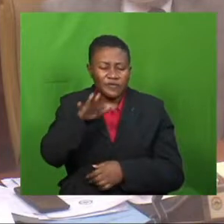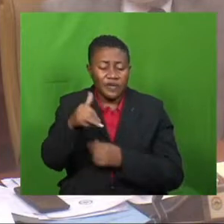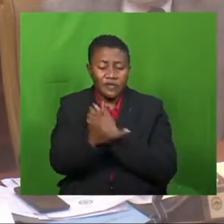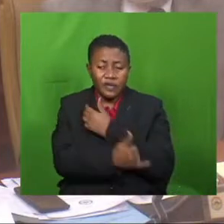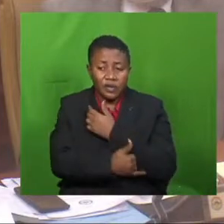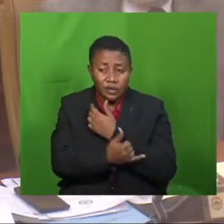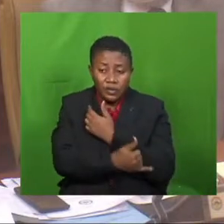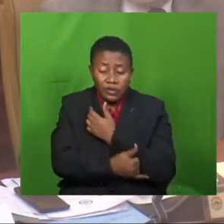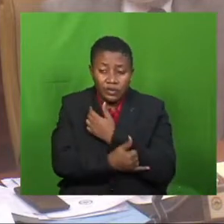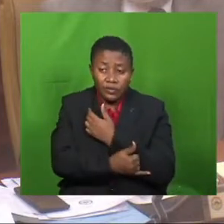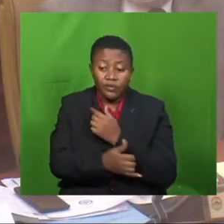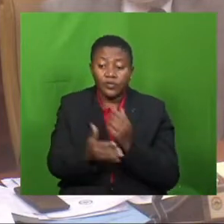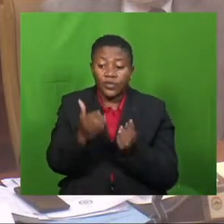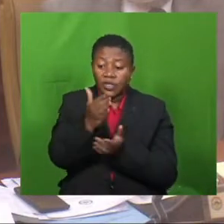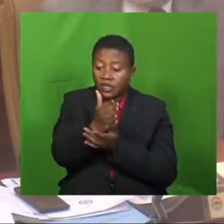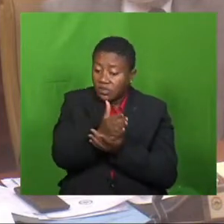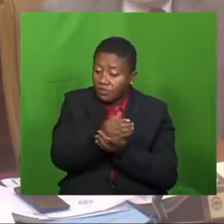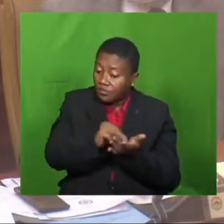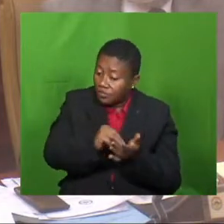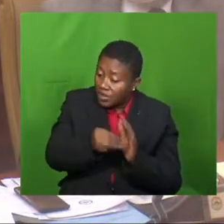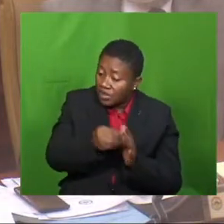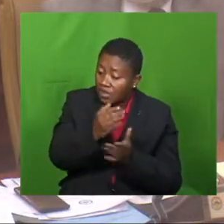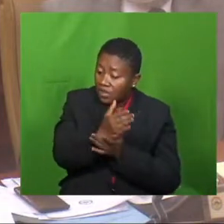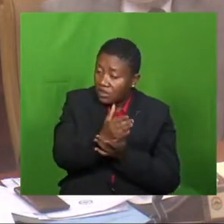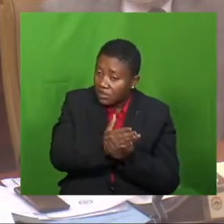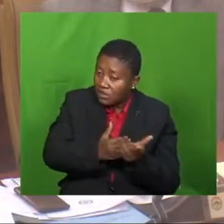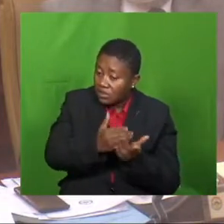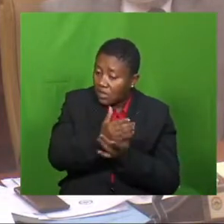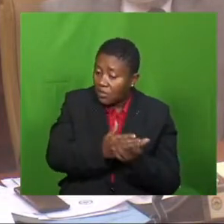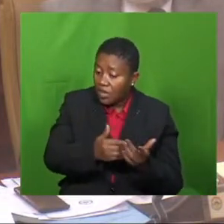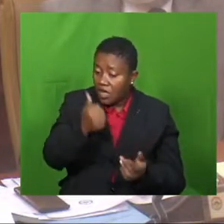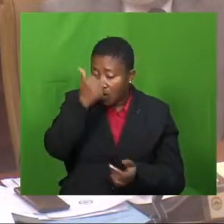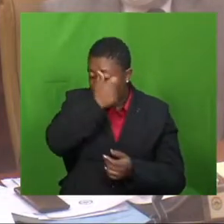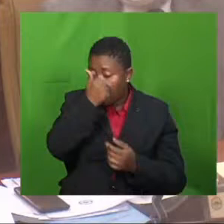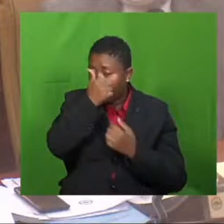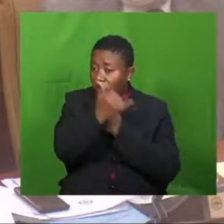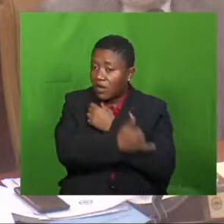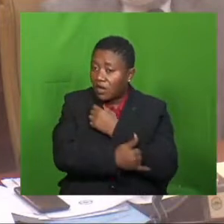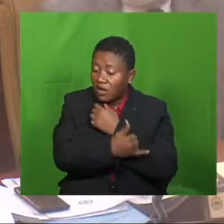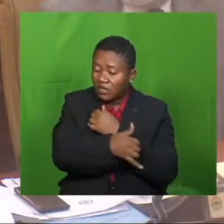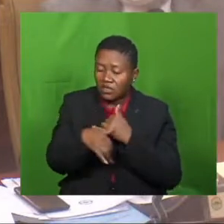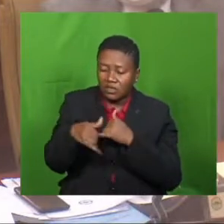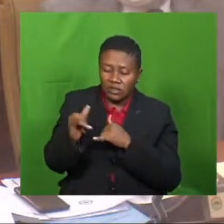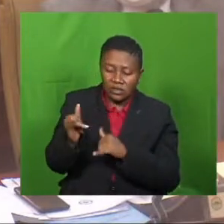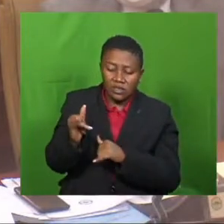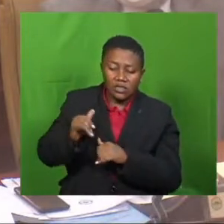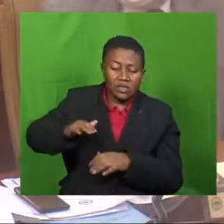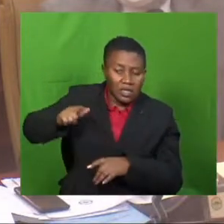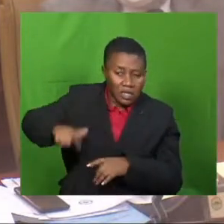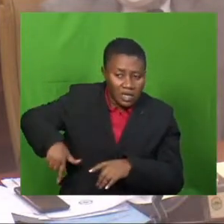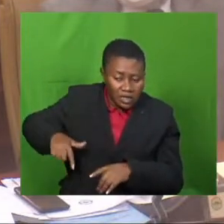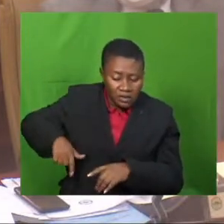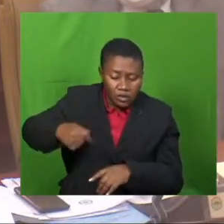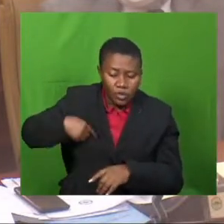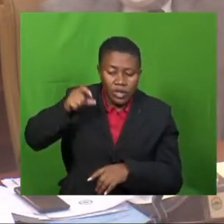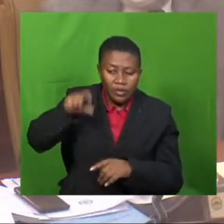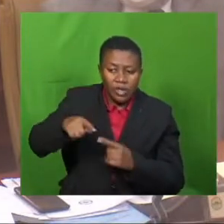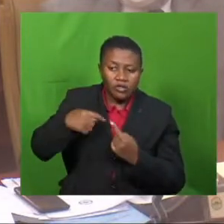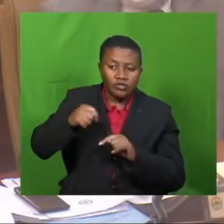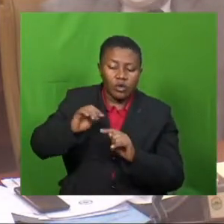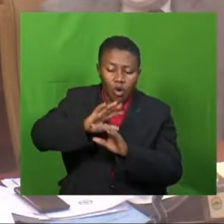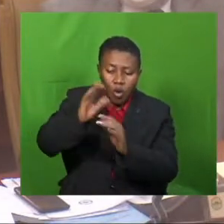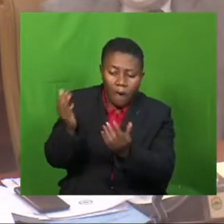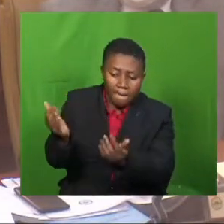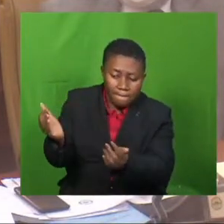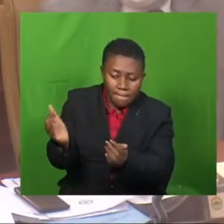Speaker, some African countries are still lagging behind, and it's important that we get them on board. Mr. Speaker, so